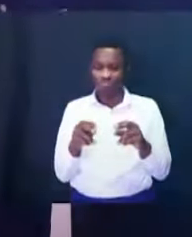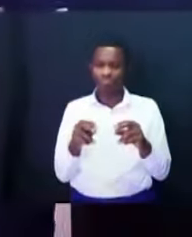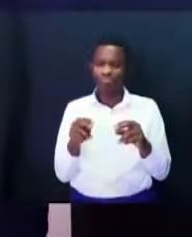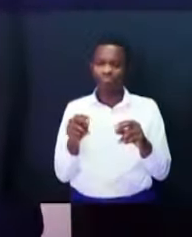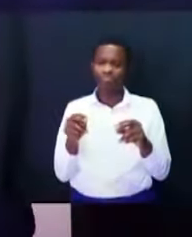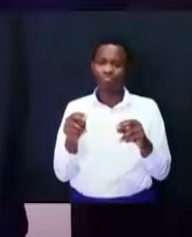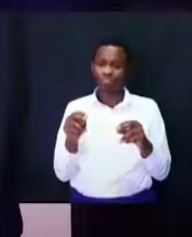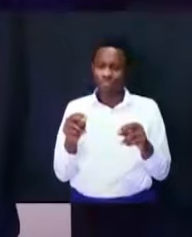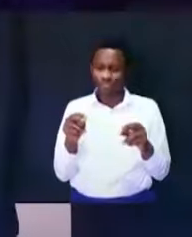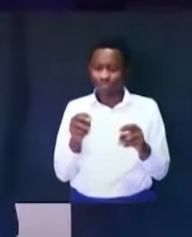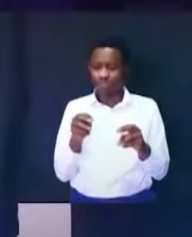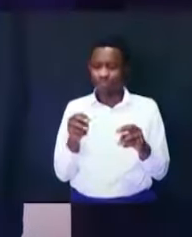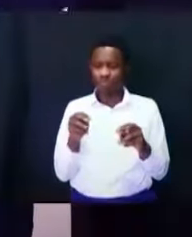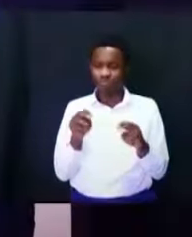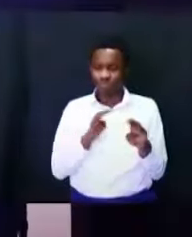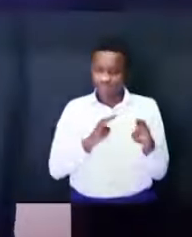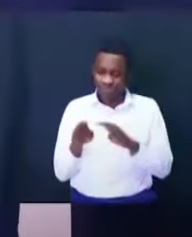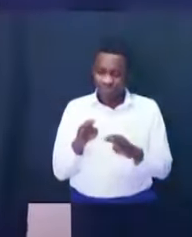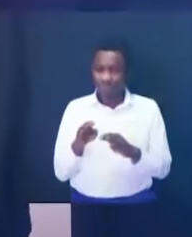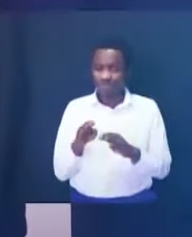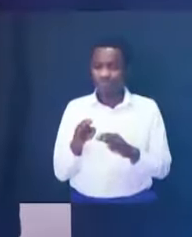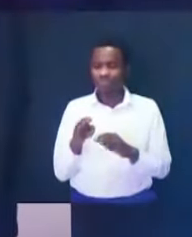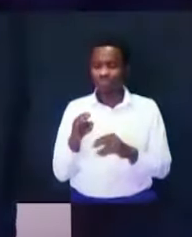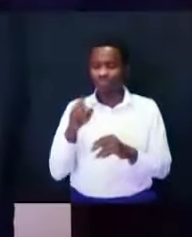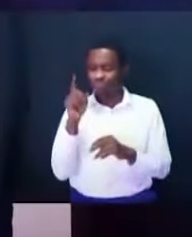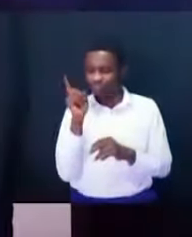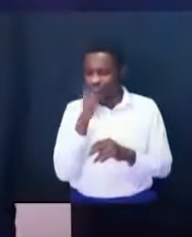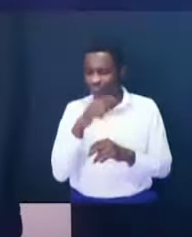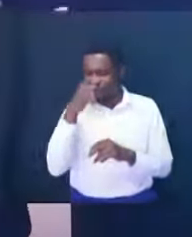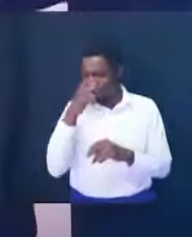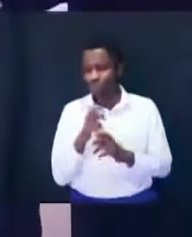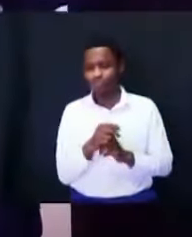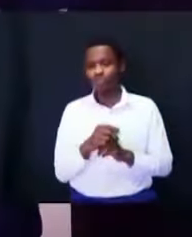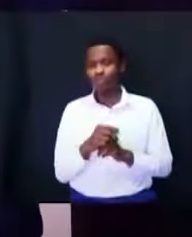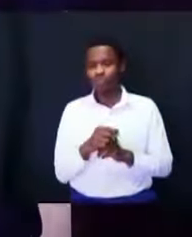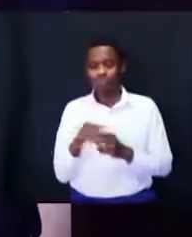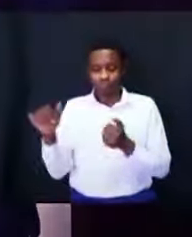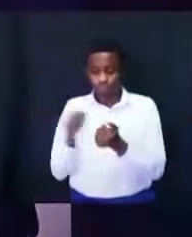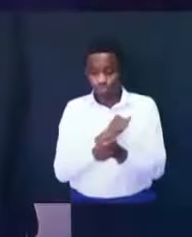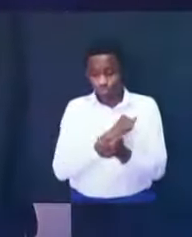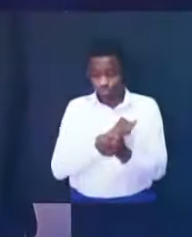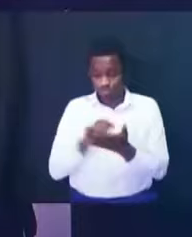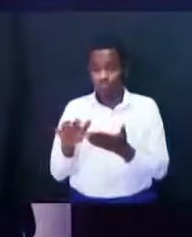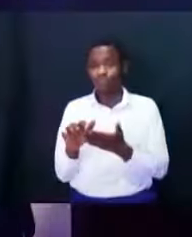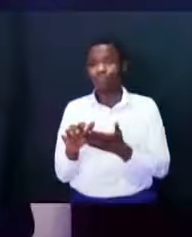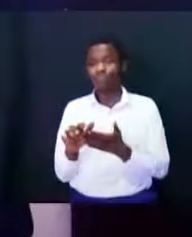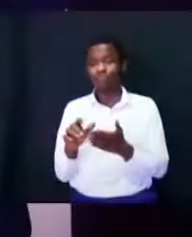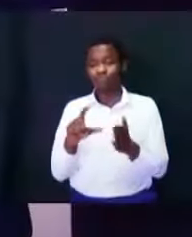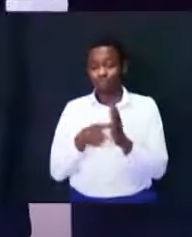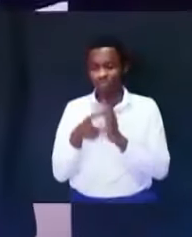corruption and decadence it destroys